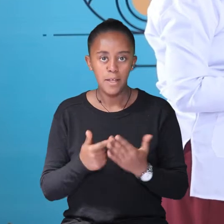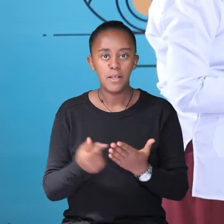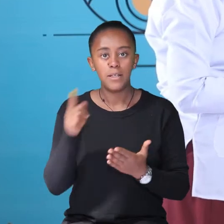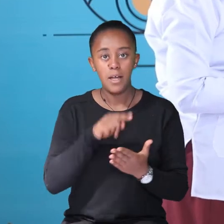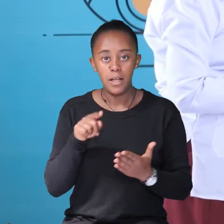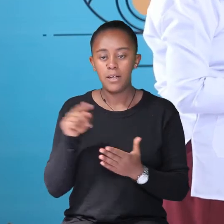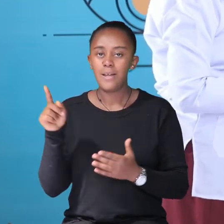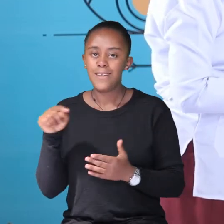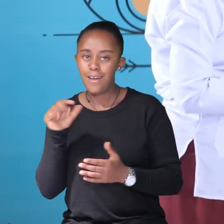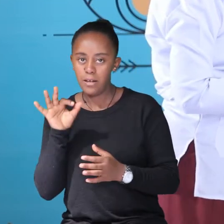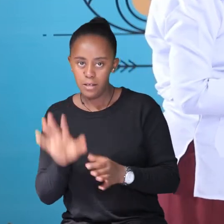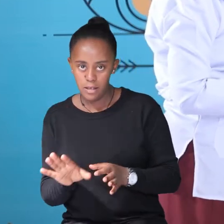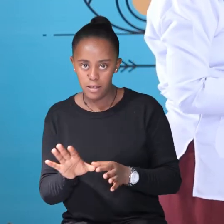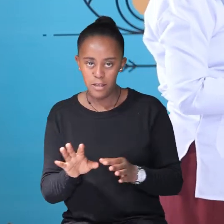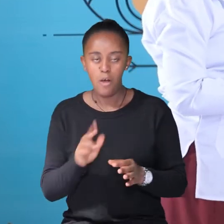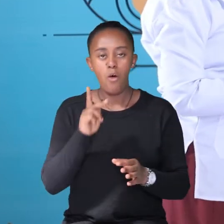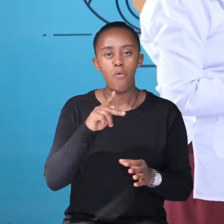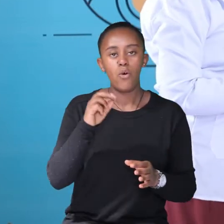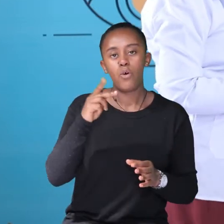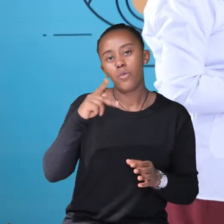and non-cyclic photophosphorylation.